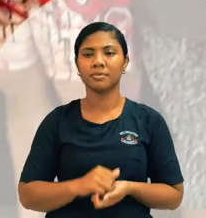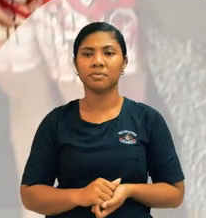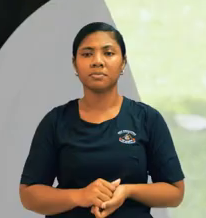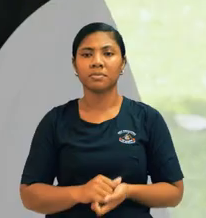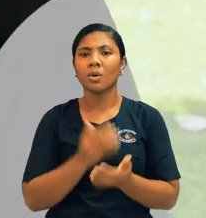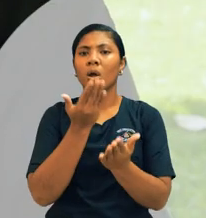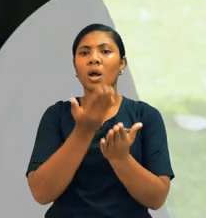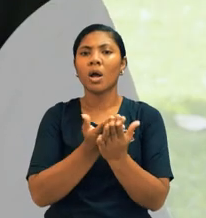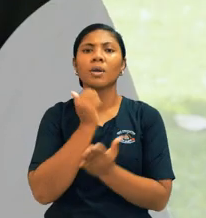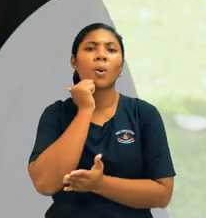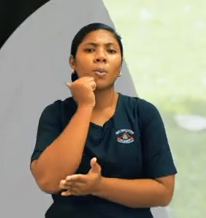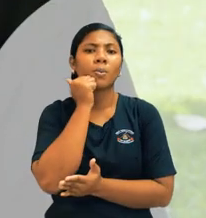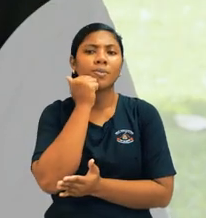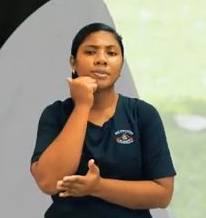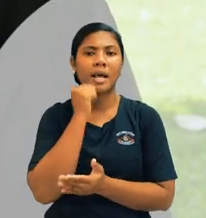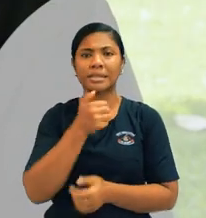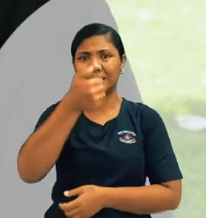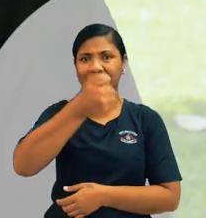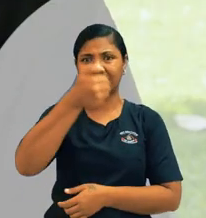matanga luenga o ala manuia maleipa.